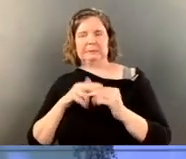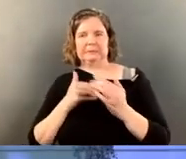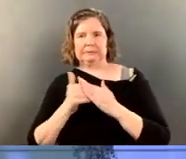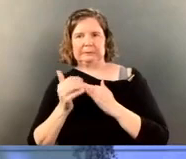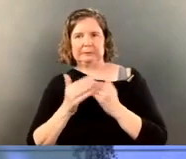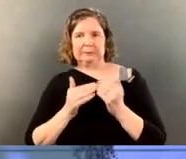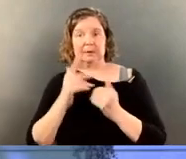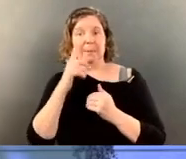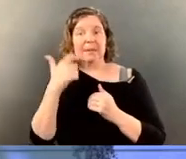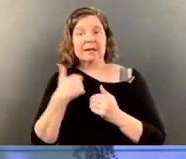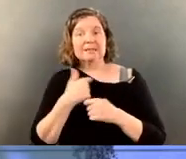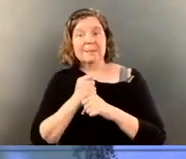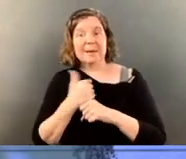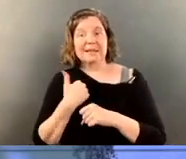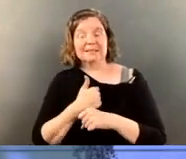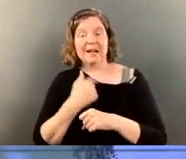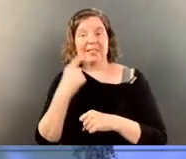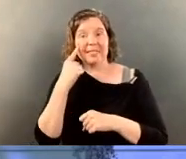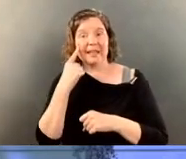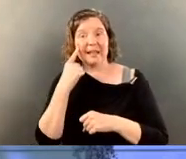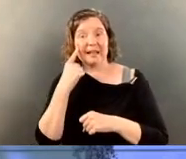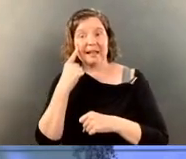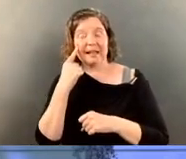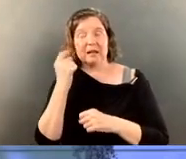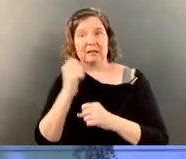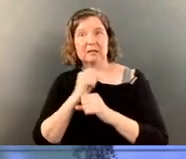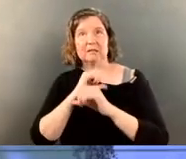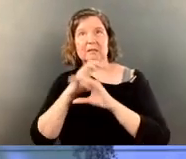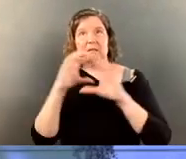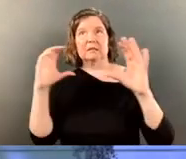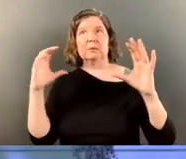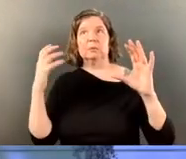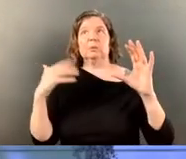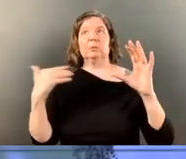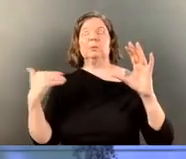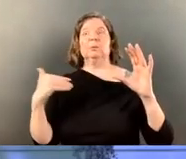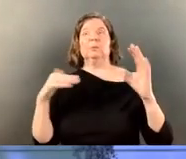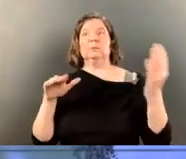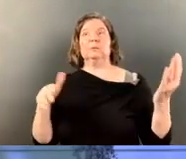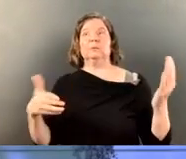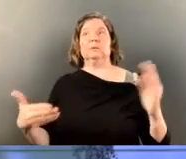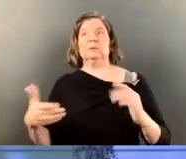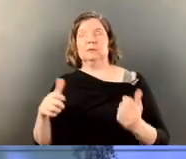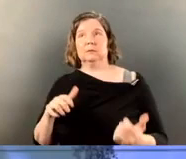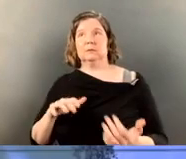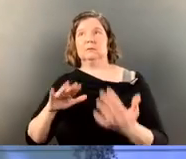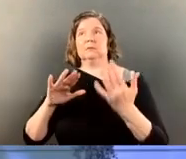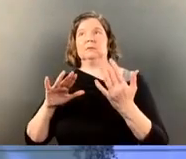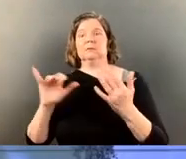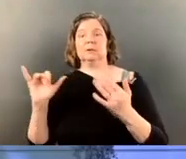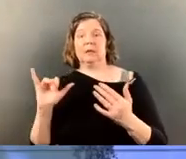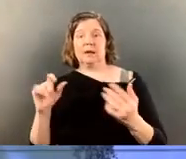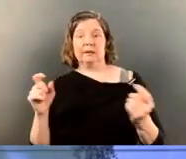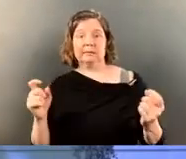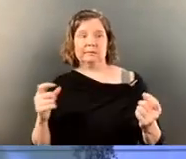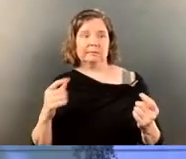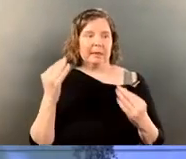stuff is because it makes us think of deep things like